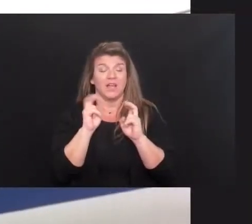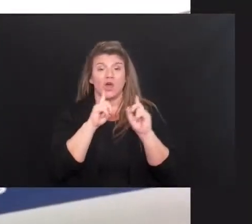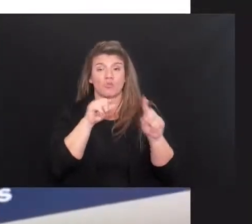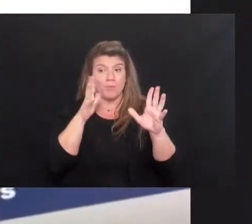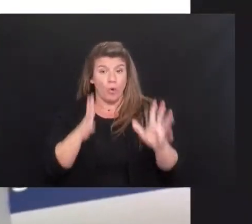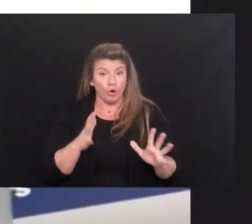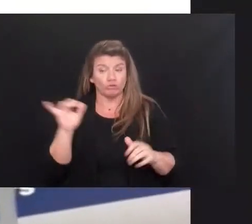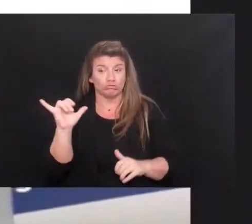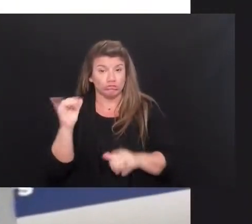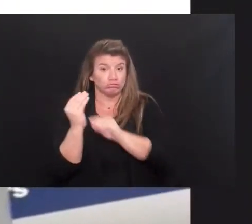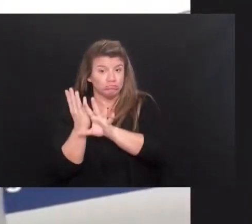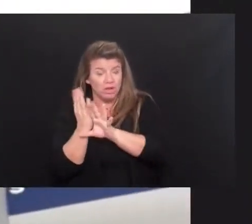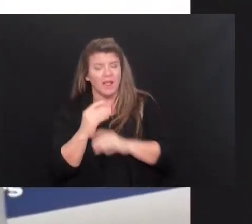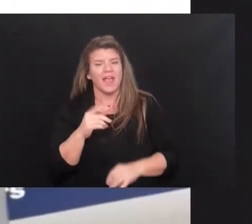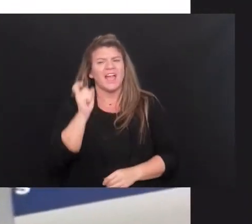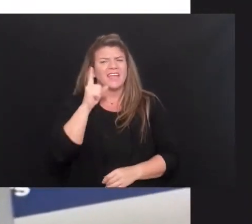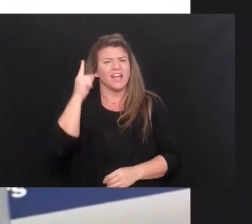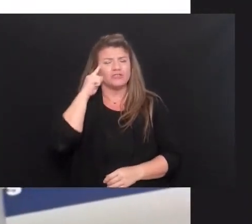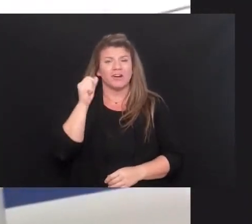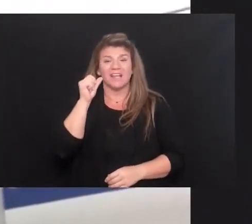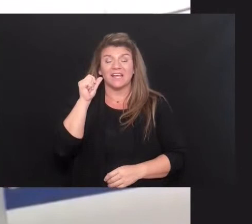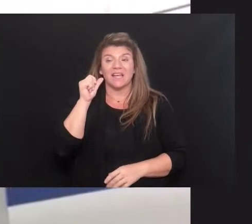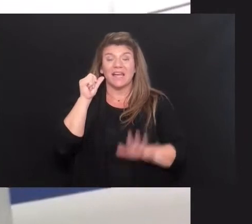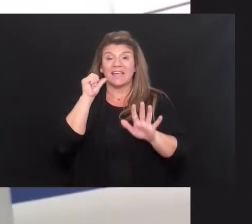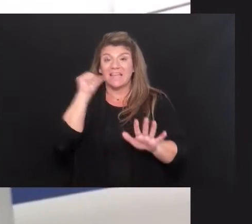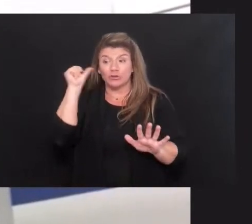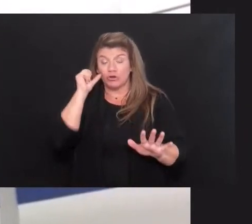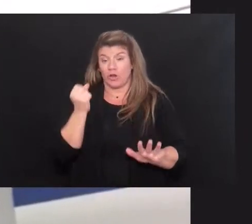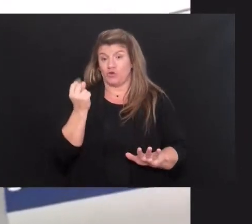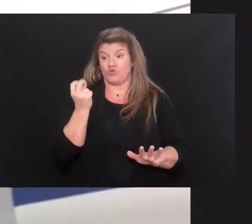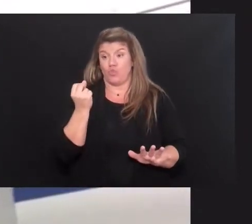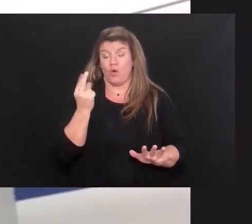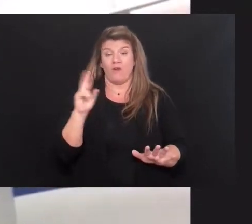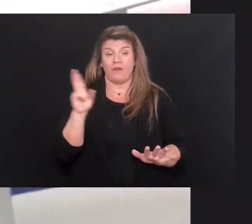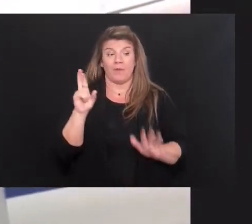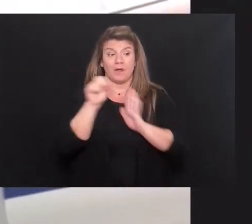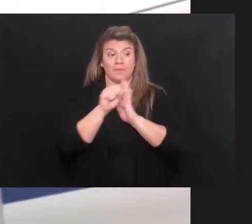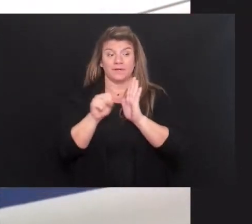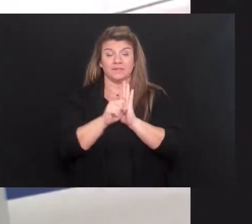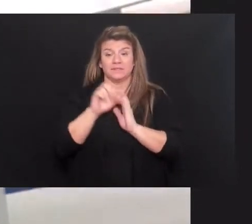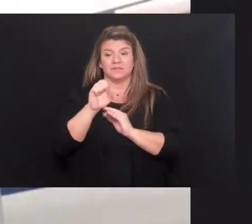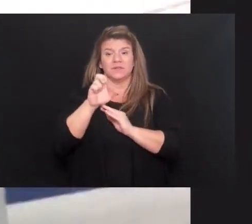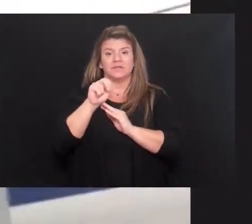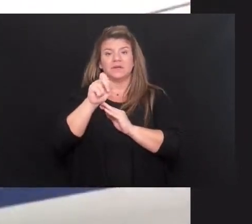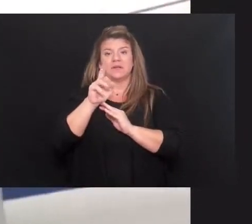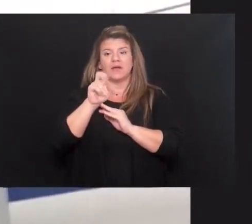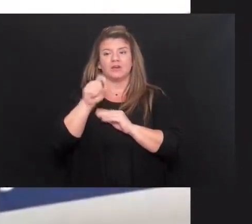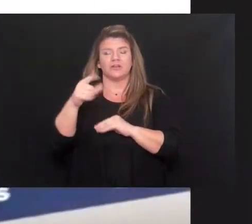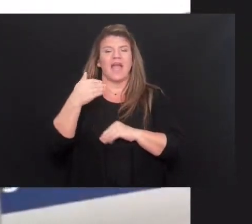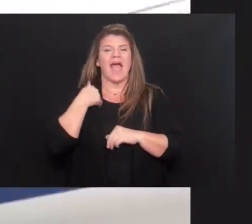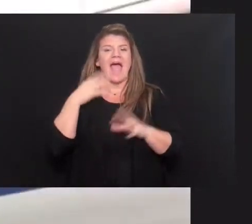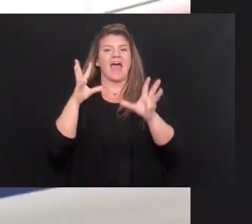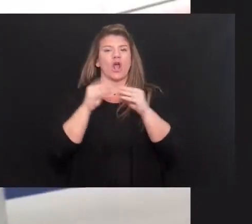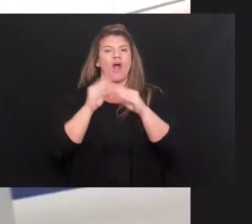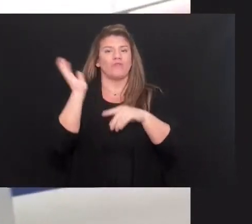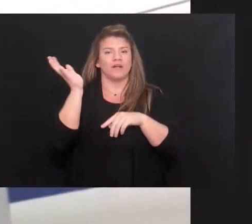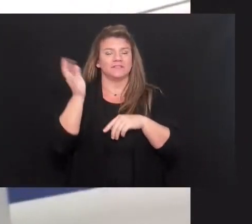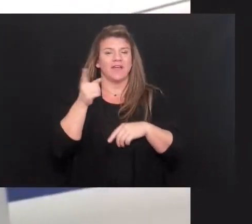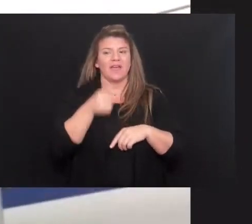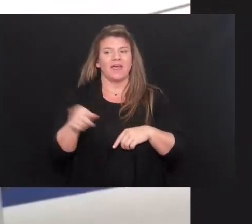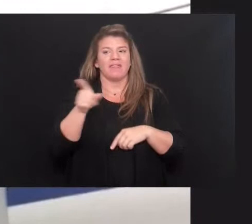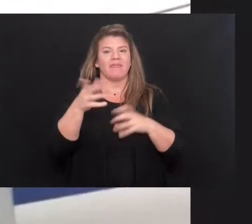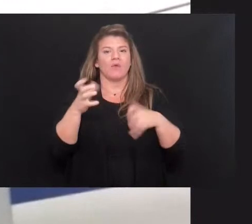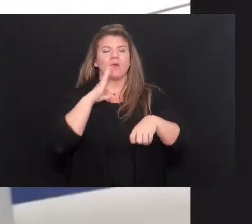reporters. Governor, yesterday, 12 Republican state senators held a news conference. They want to be called